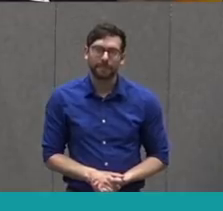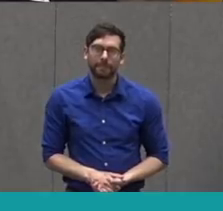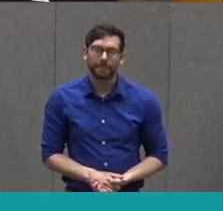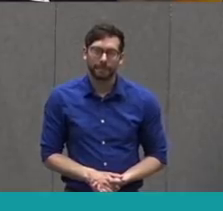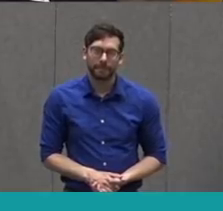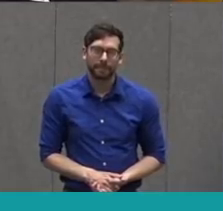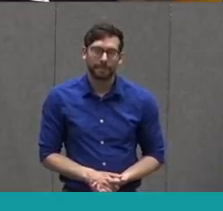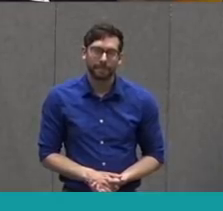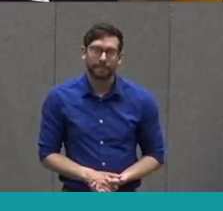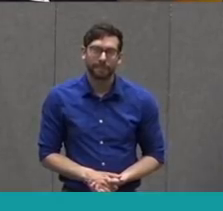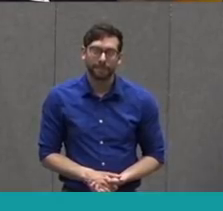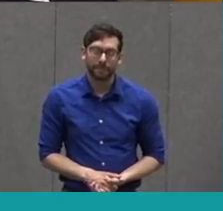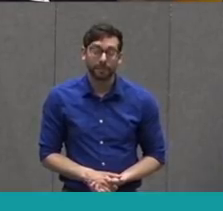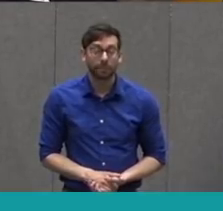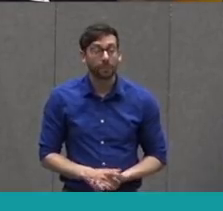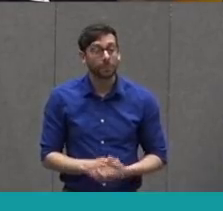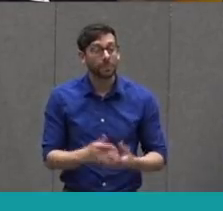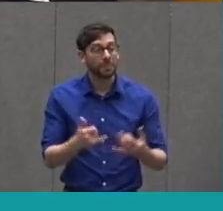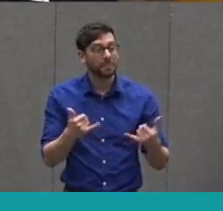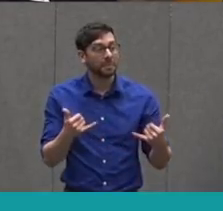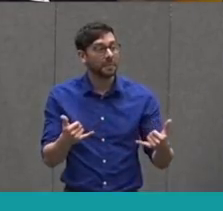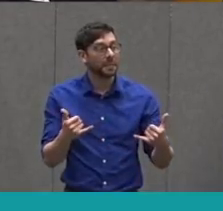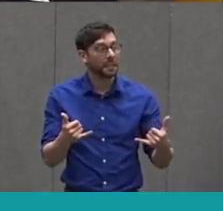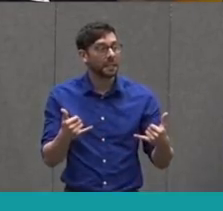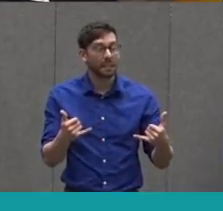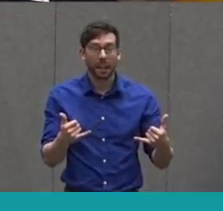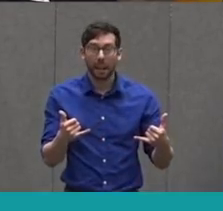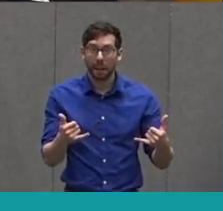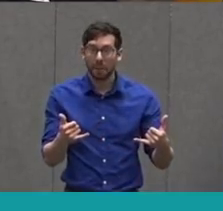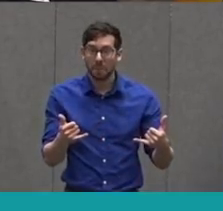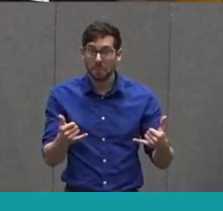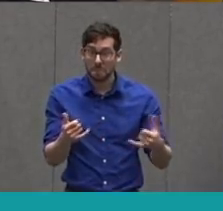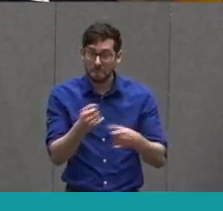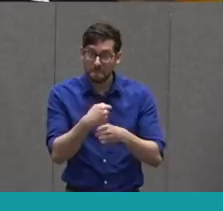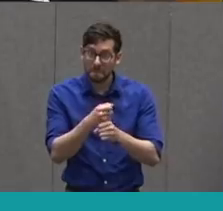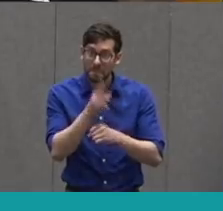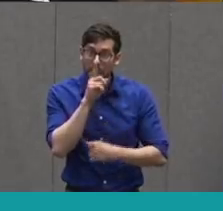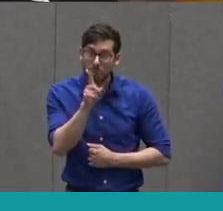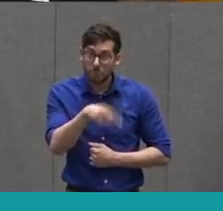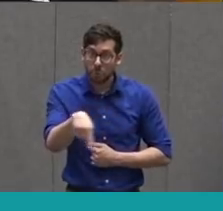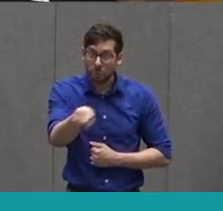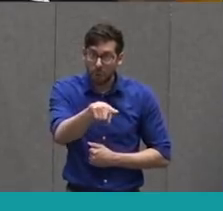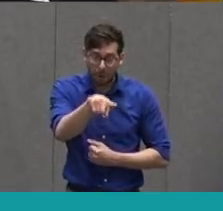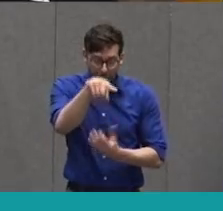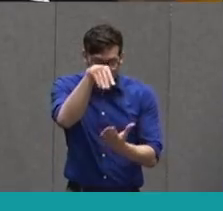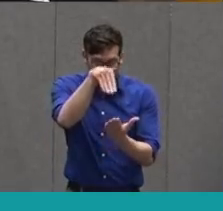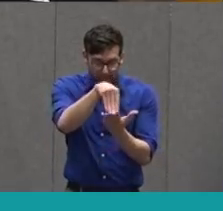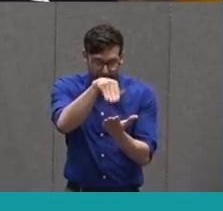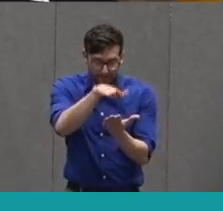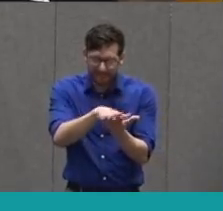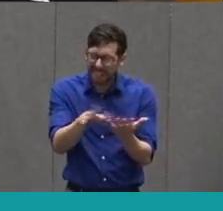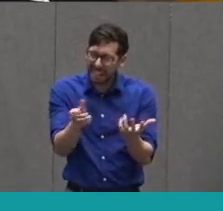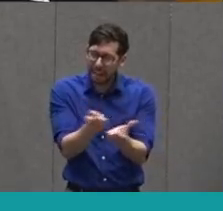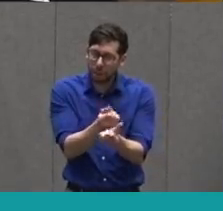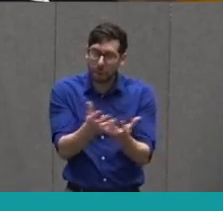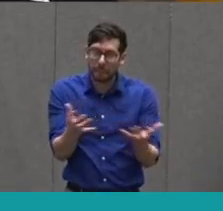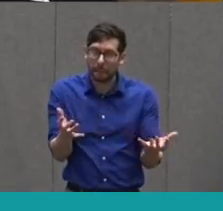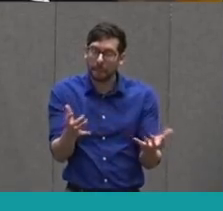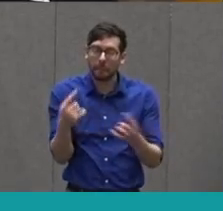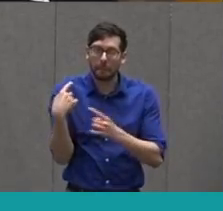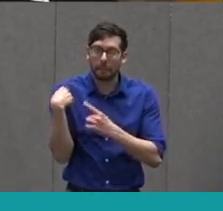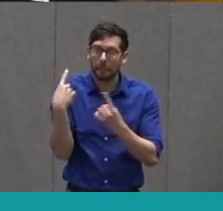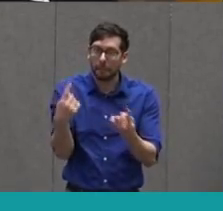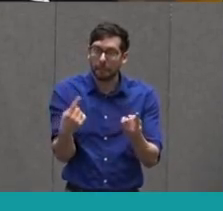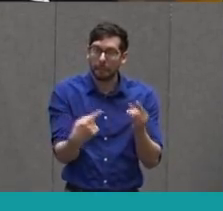I want to give you guys some time to make sure that you have captured this in your journal so far. Remember, we have placed